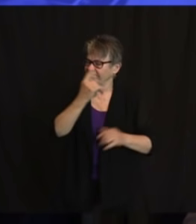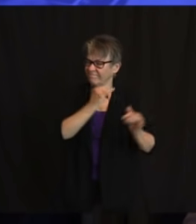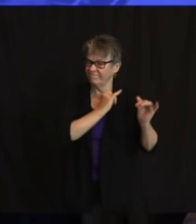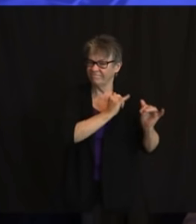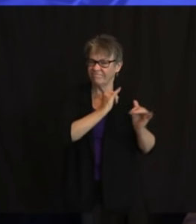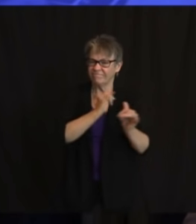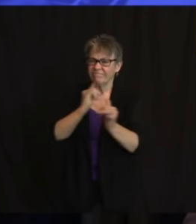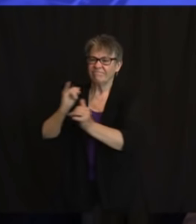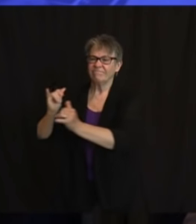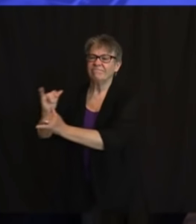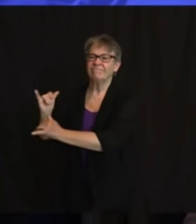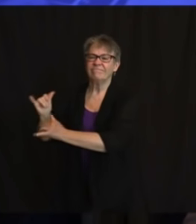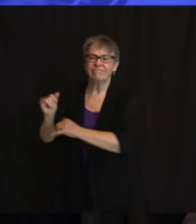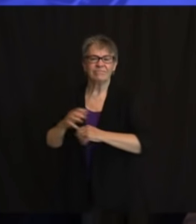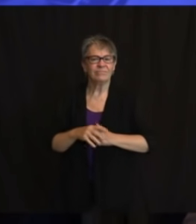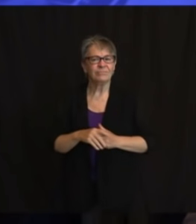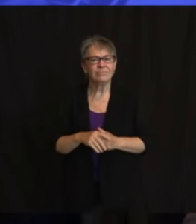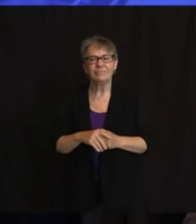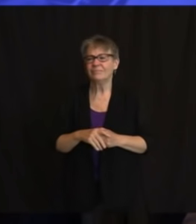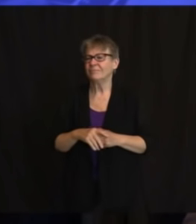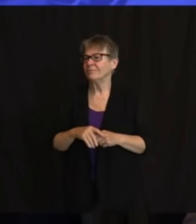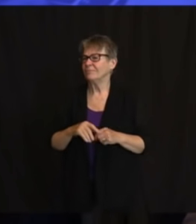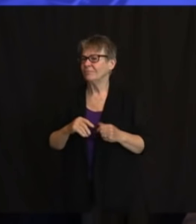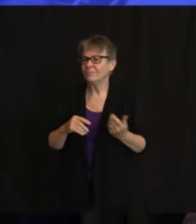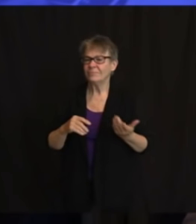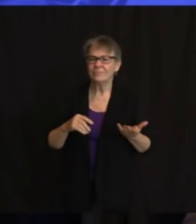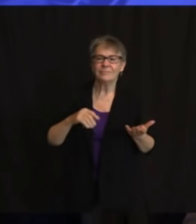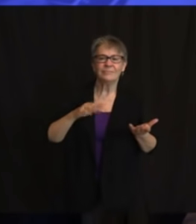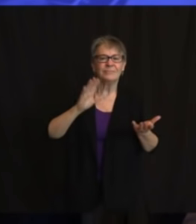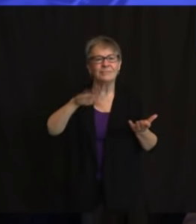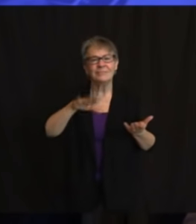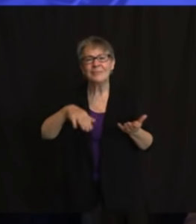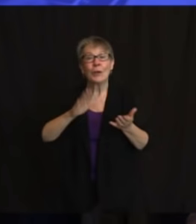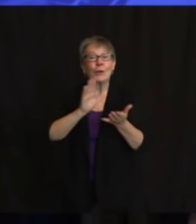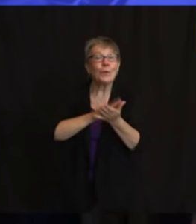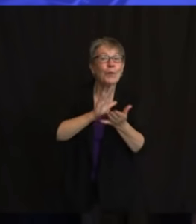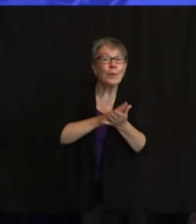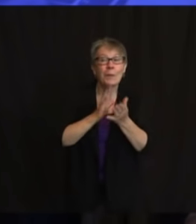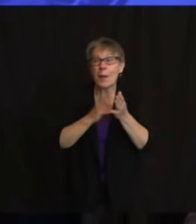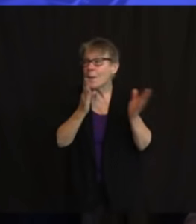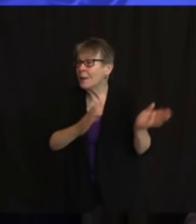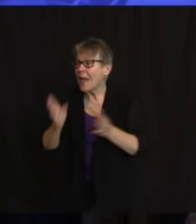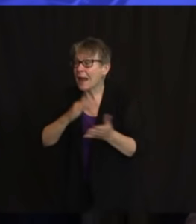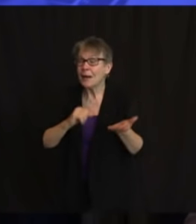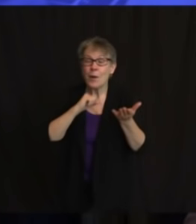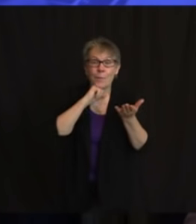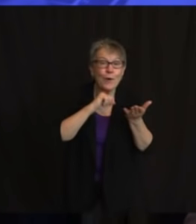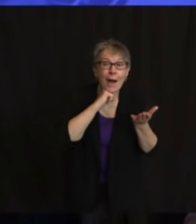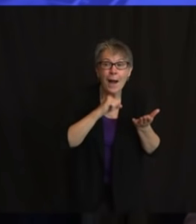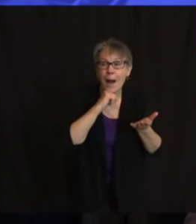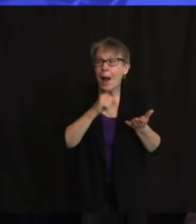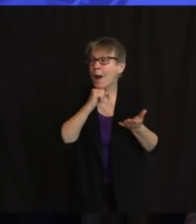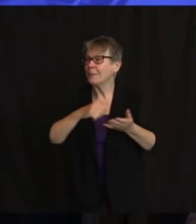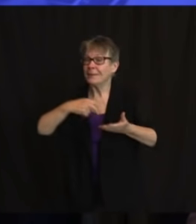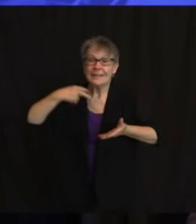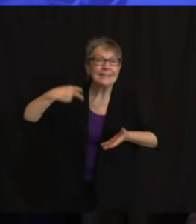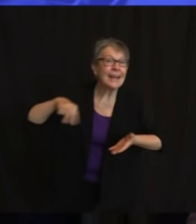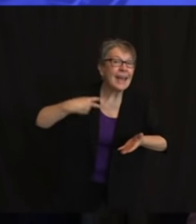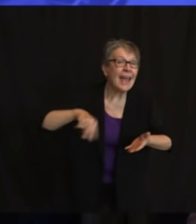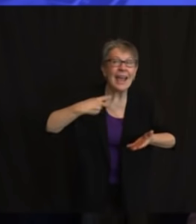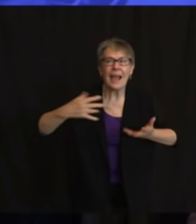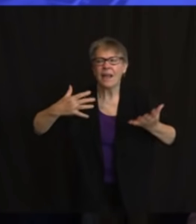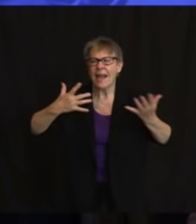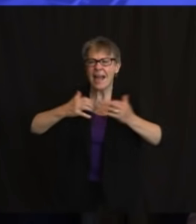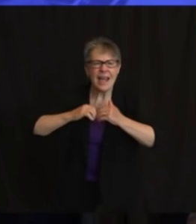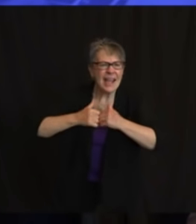ceremonies, proms, and other traditional end-of-the-year celebrations. My team at the Department of Education is committed to helping each district